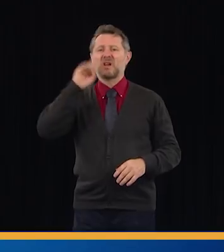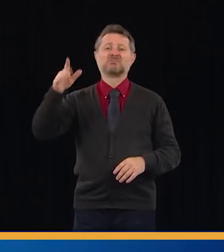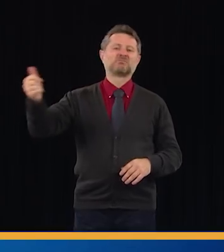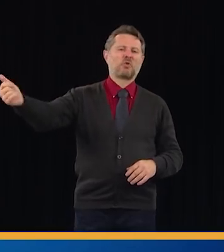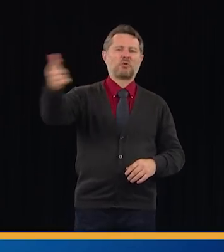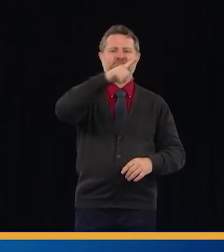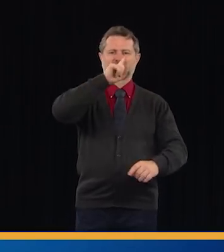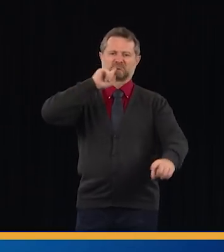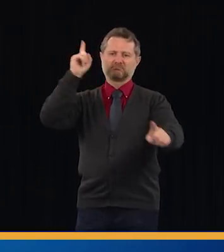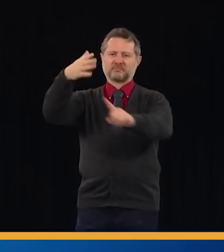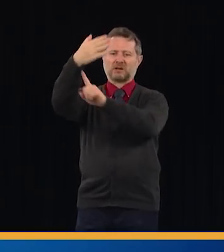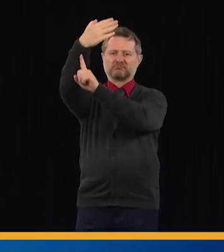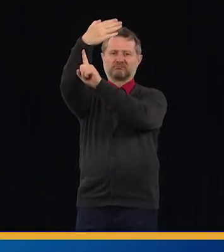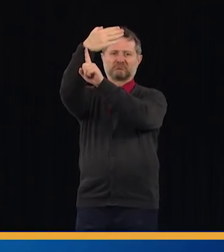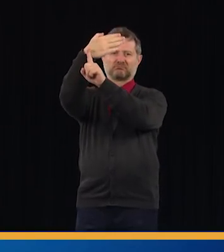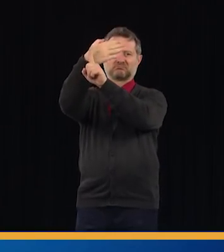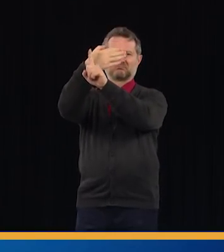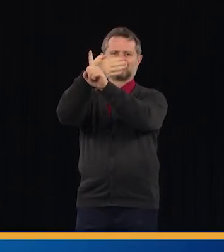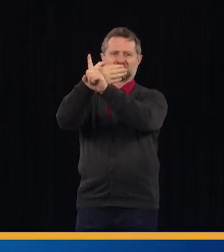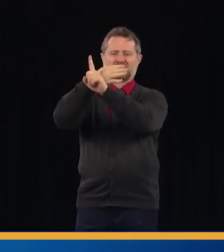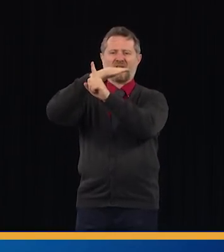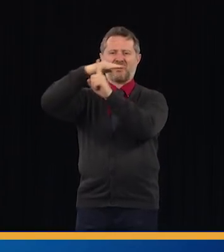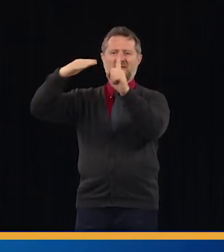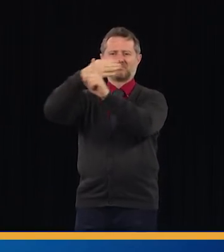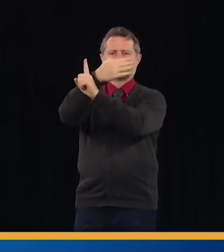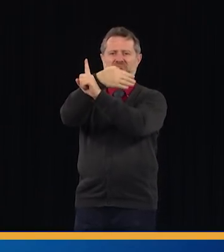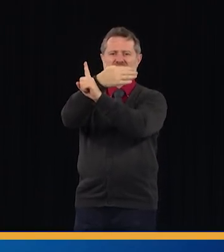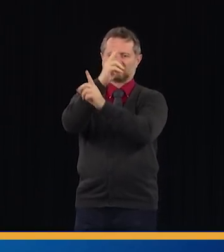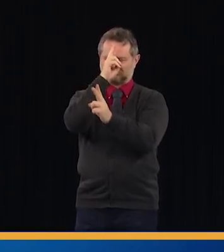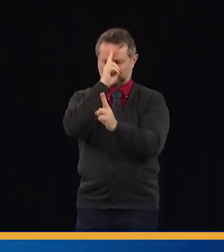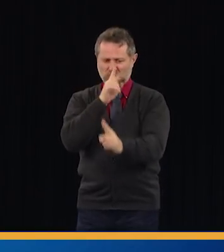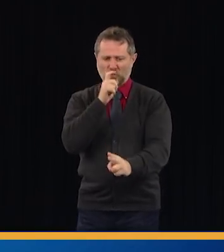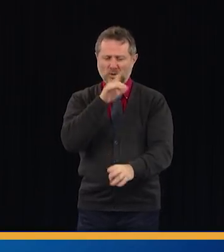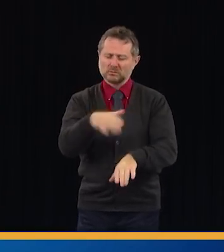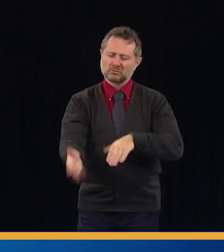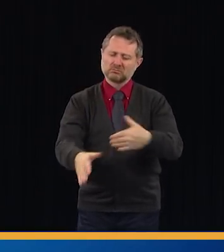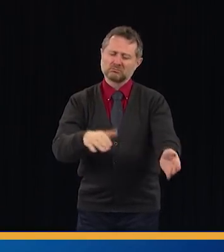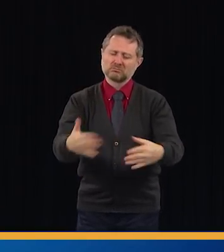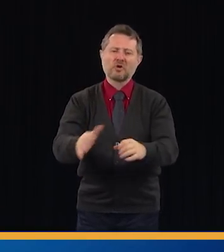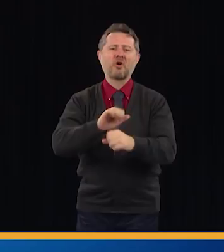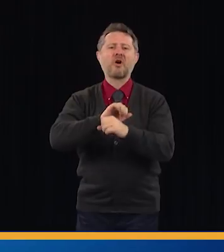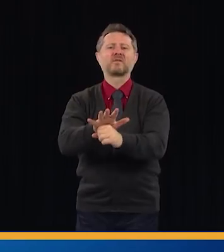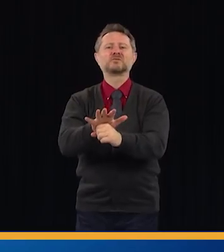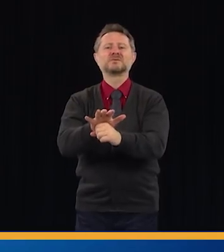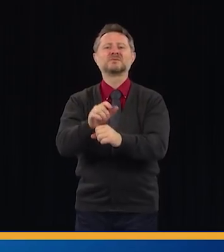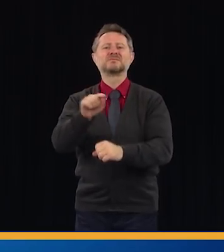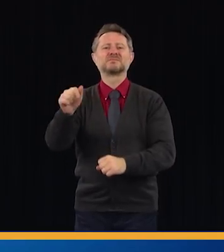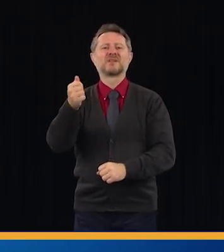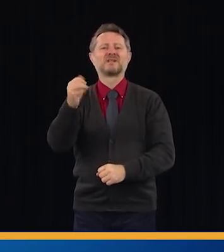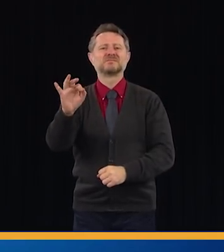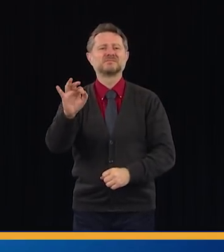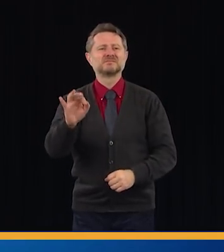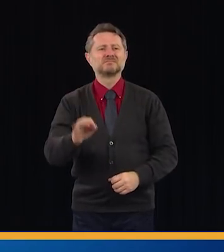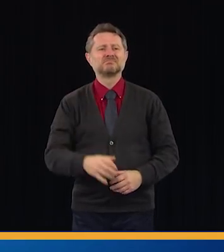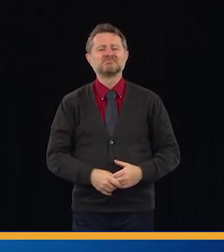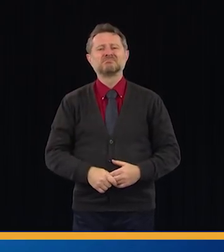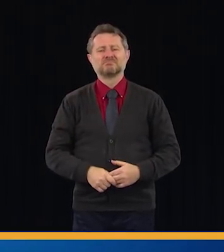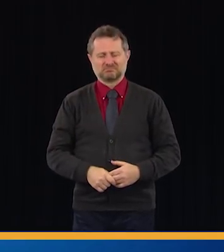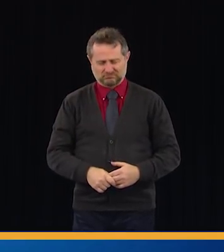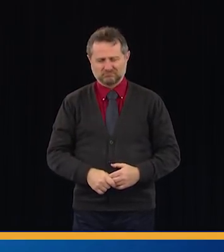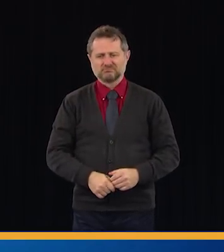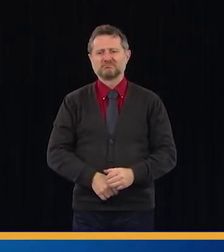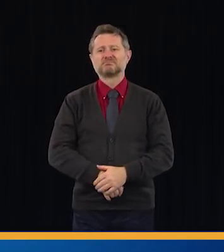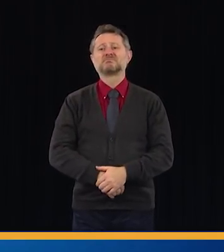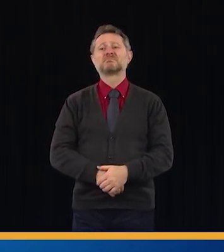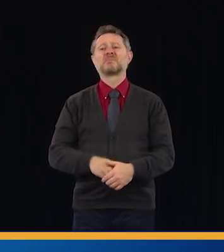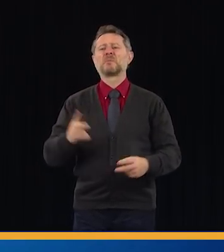half-mast in honor of those who we have lost to this virus. Big question from